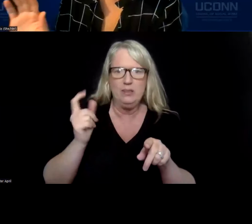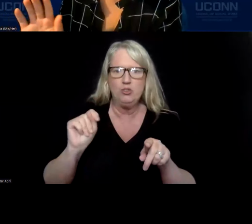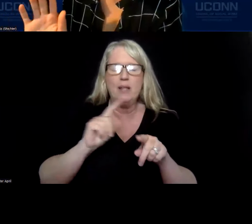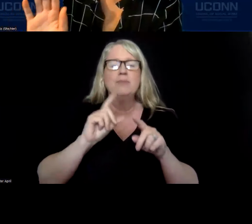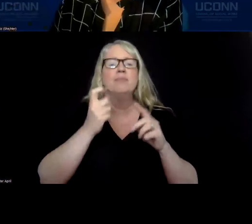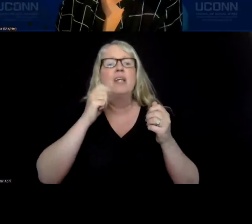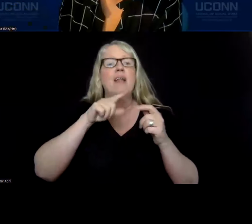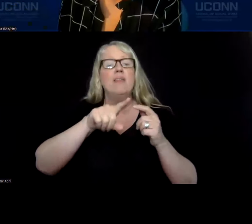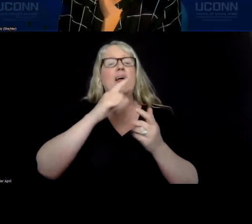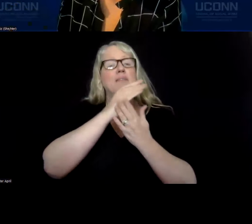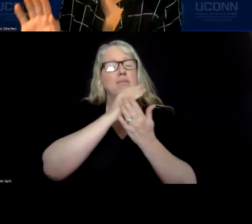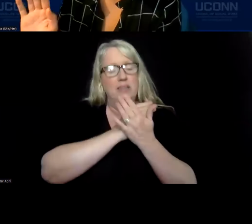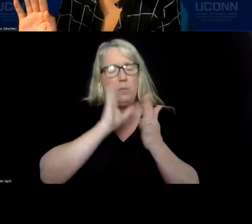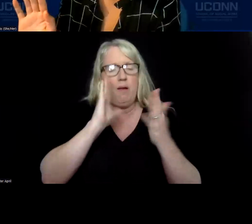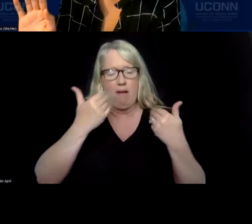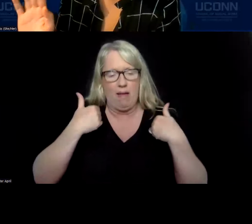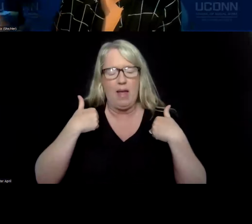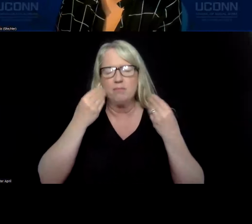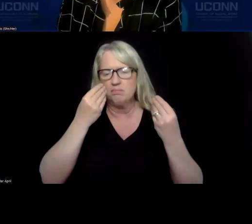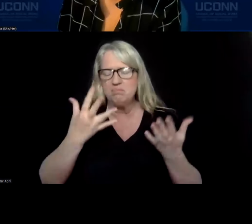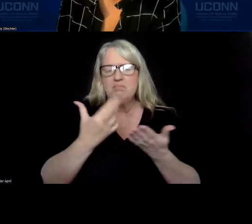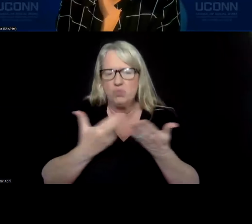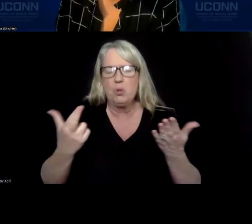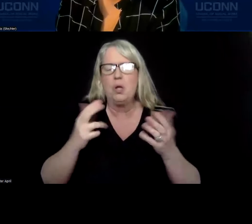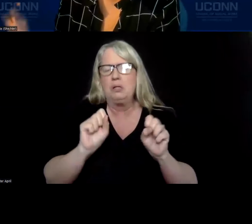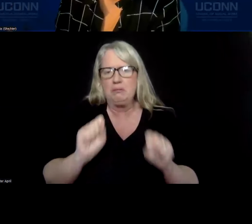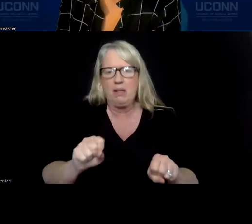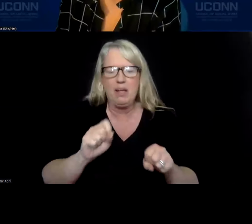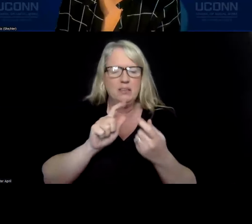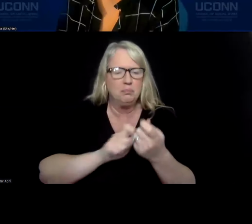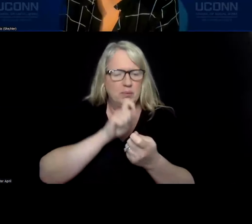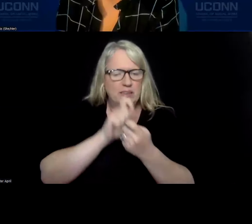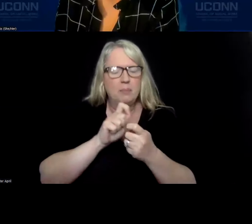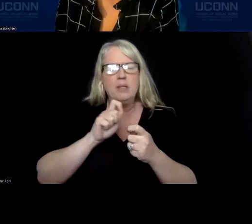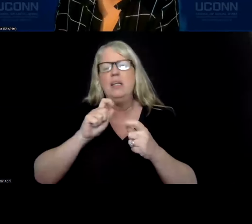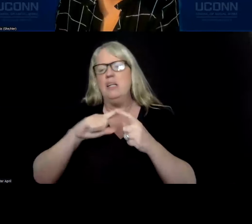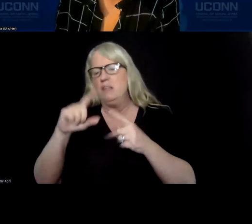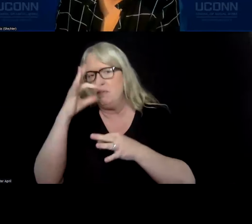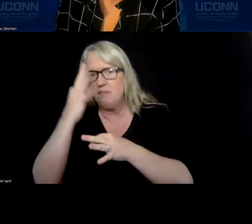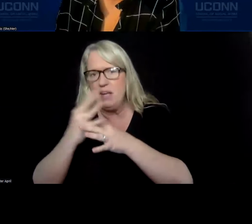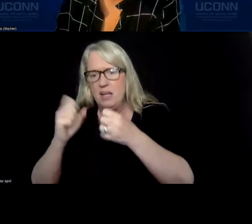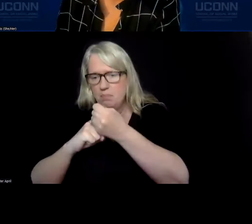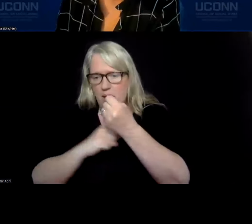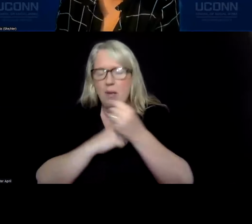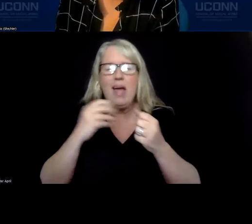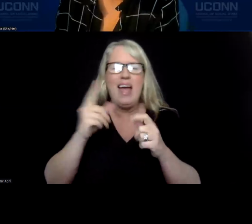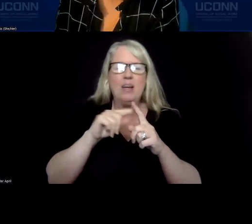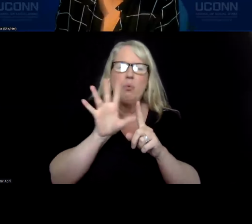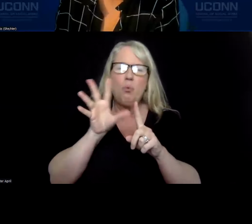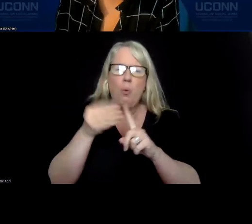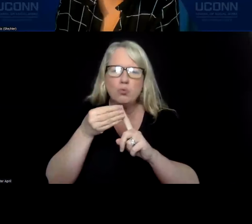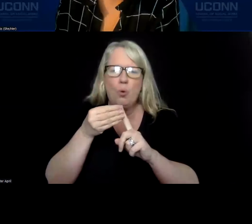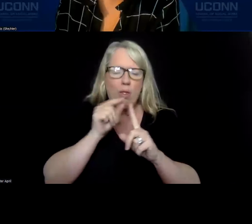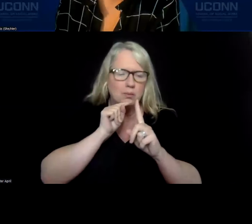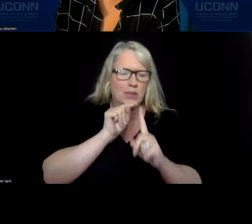families can find resources near them. They can find specific faith-based resources and also culturally specific resources. Next